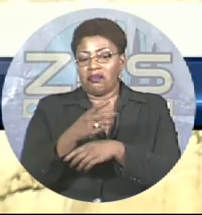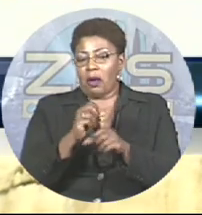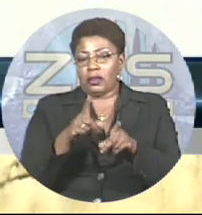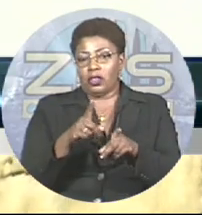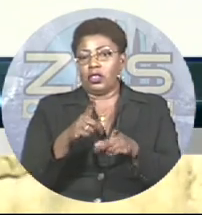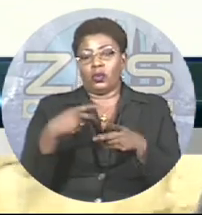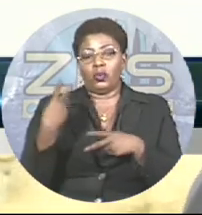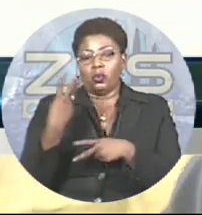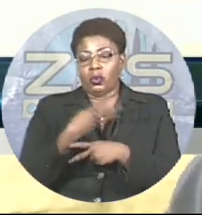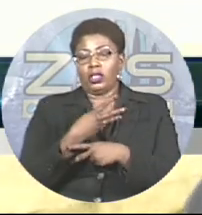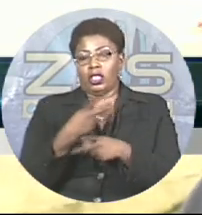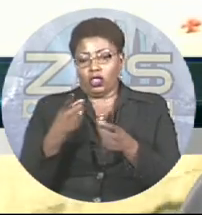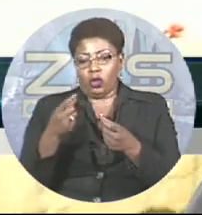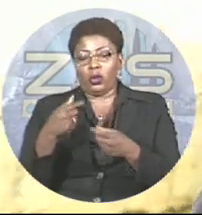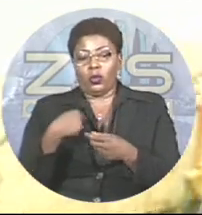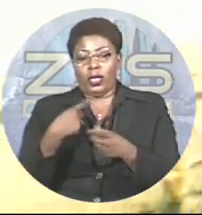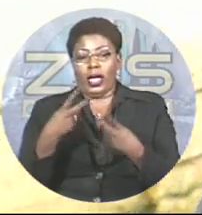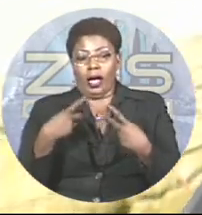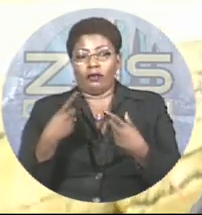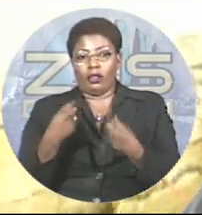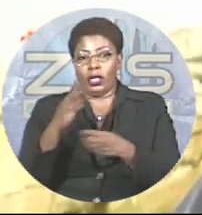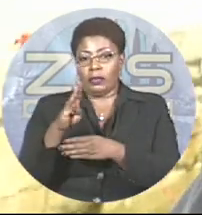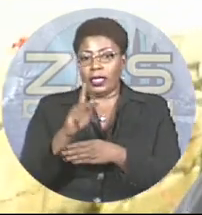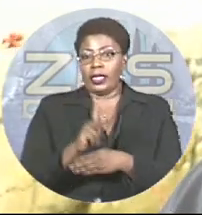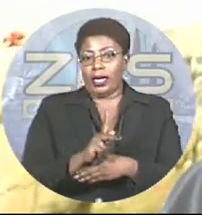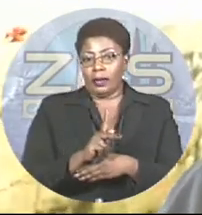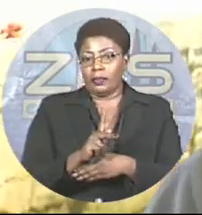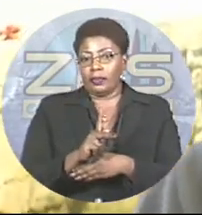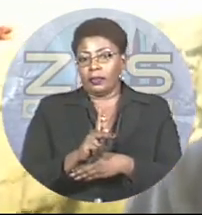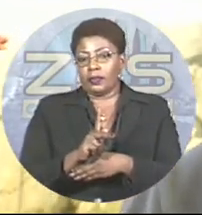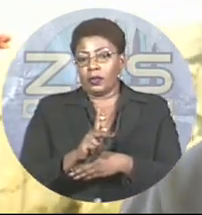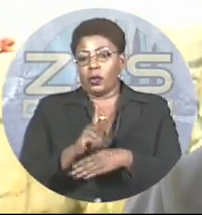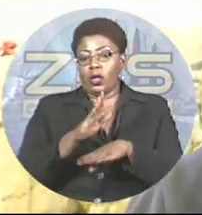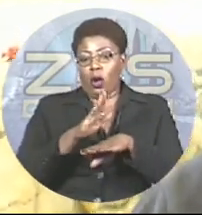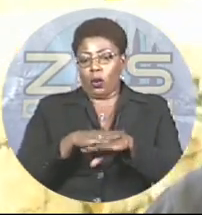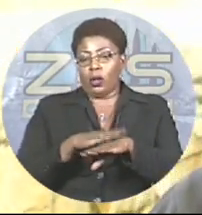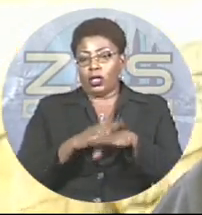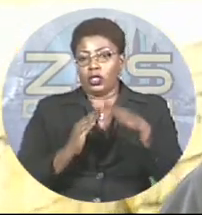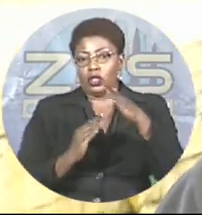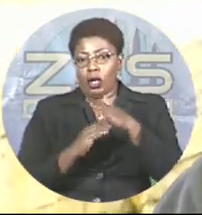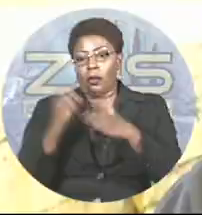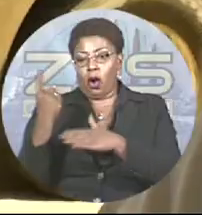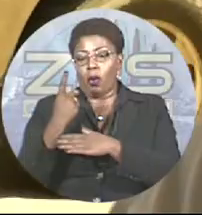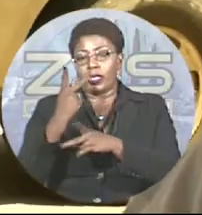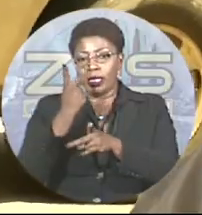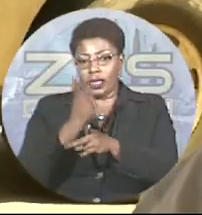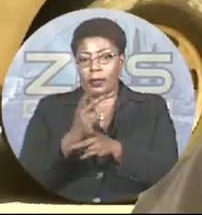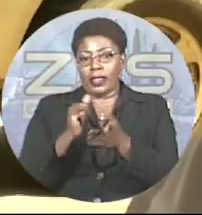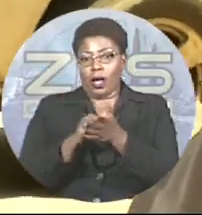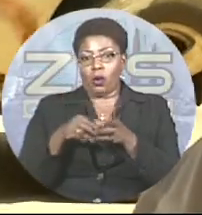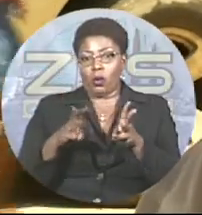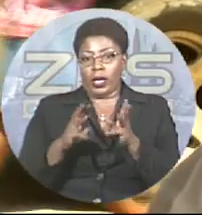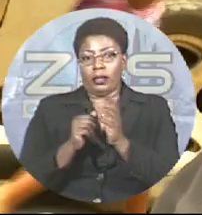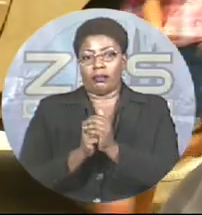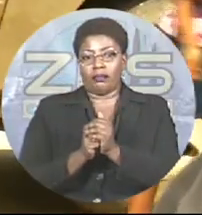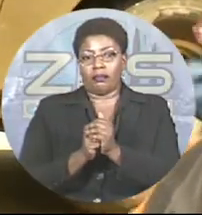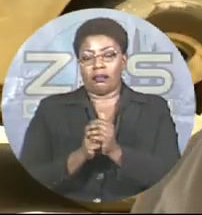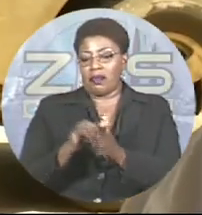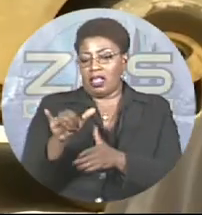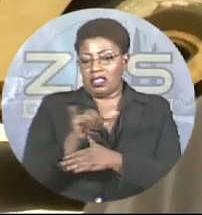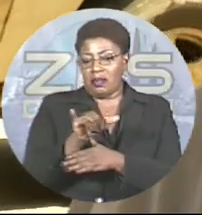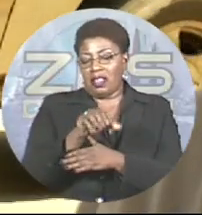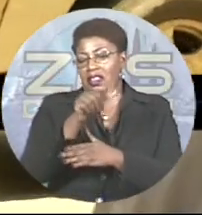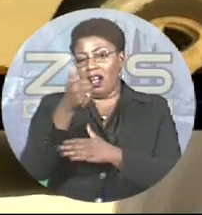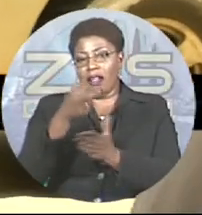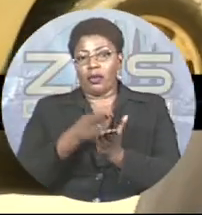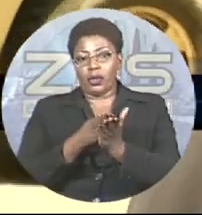what we do, and you know, really key. That's we always on top, and we plan to keep it that way. I feel like any other regatta.